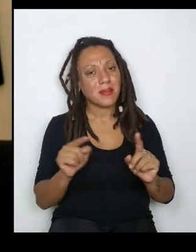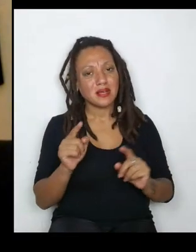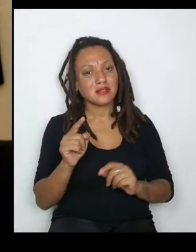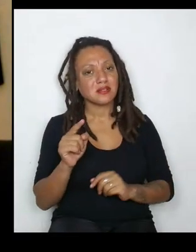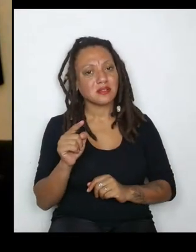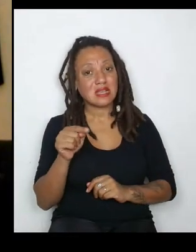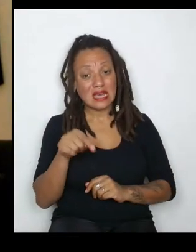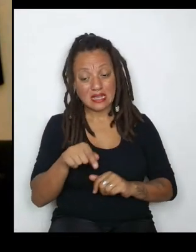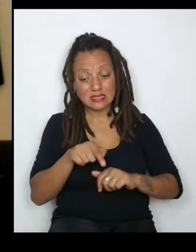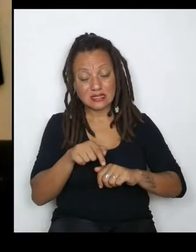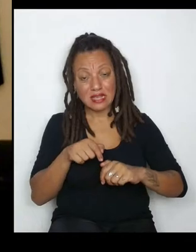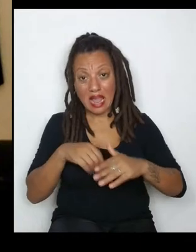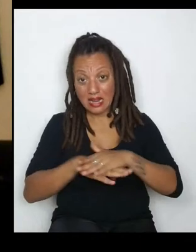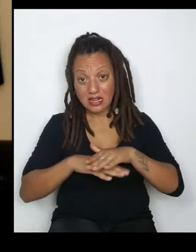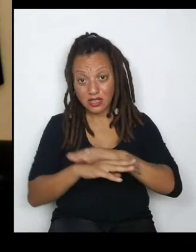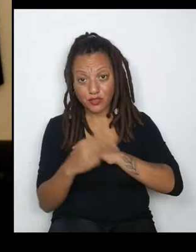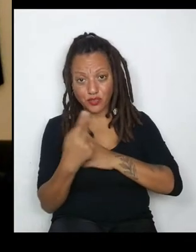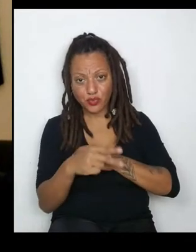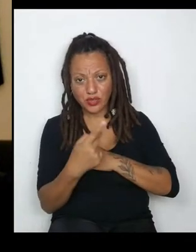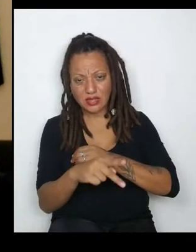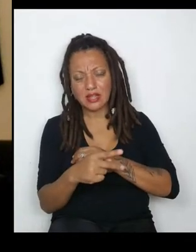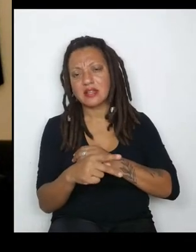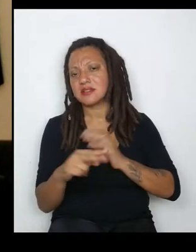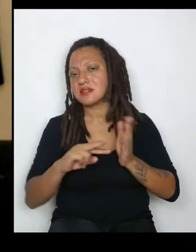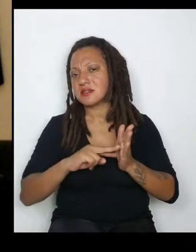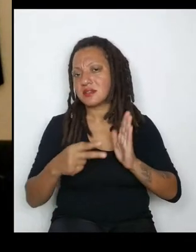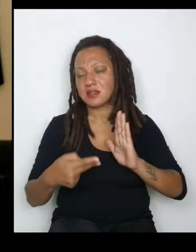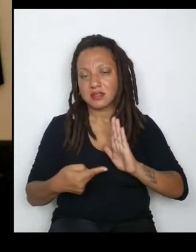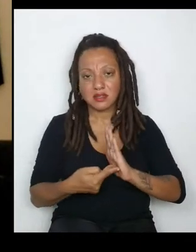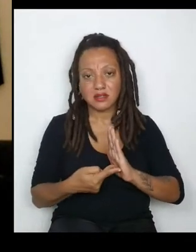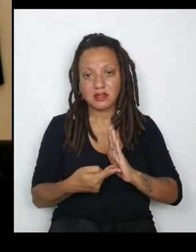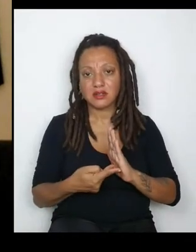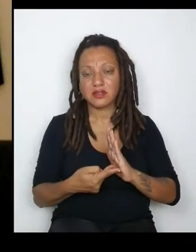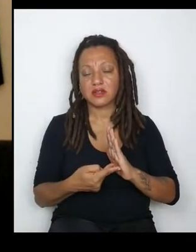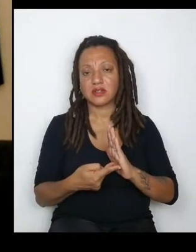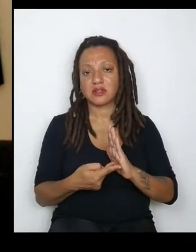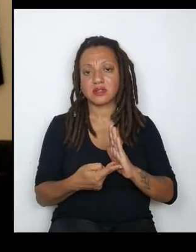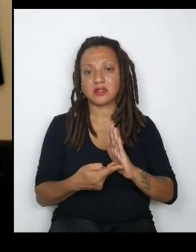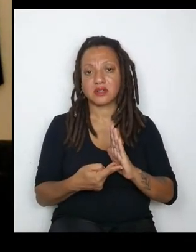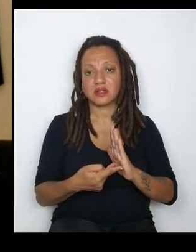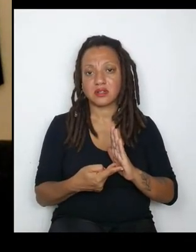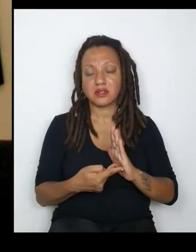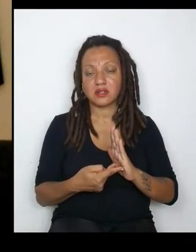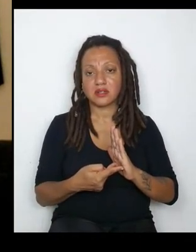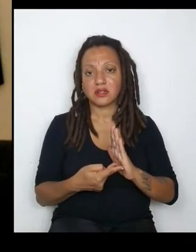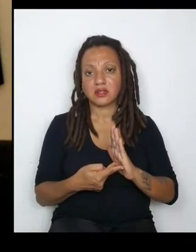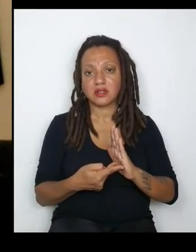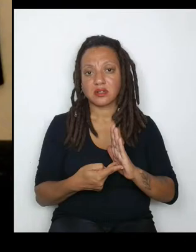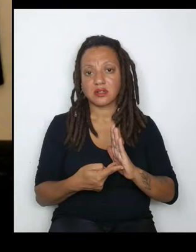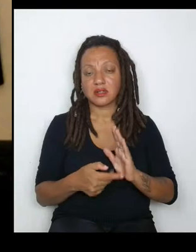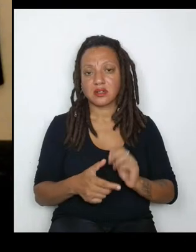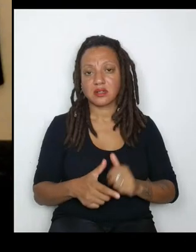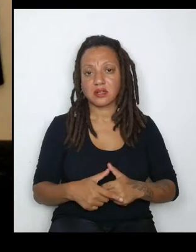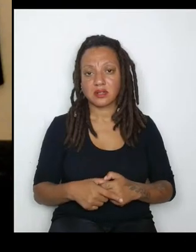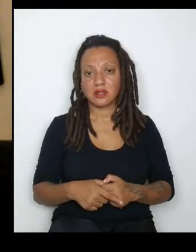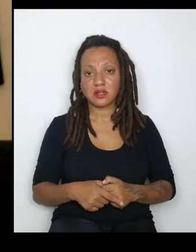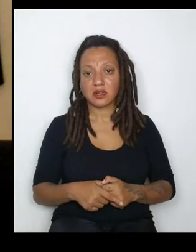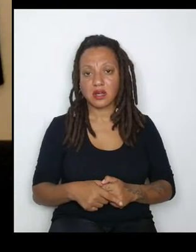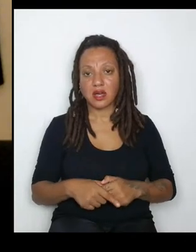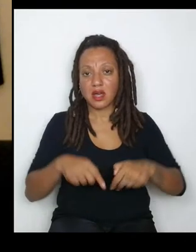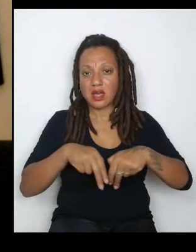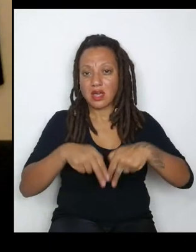these ethnographic or encounter voyage um uh